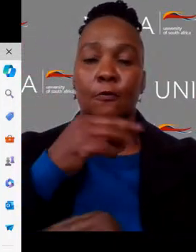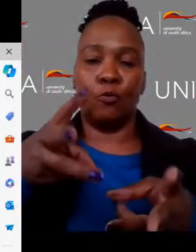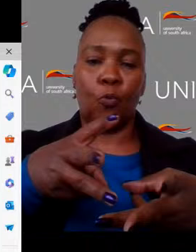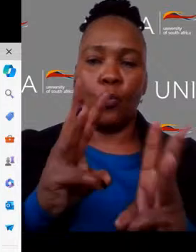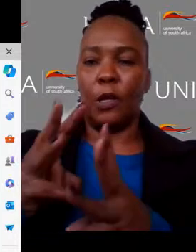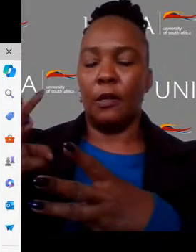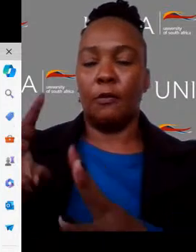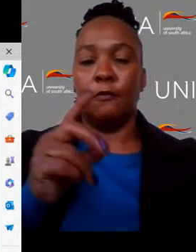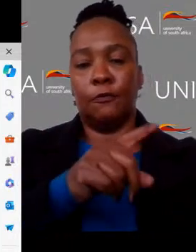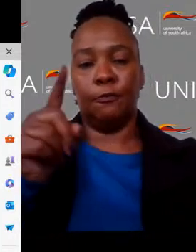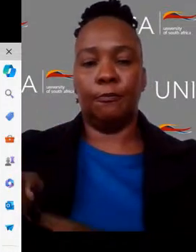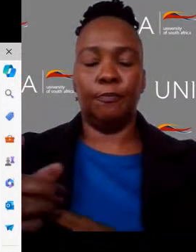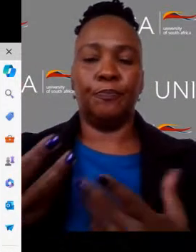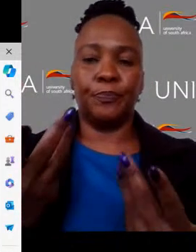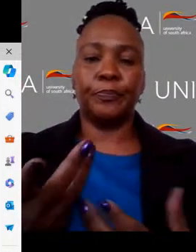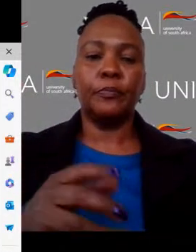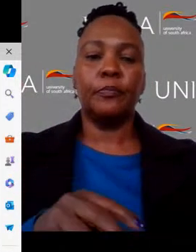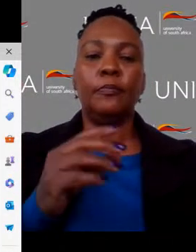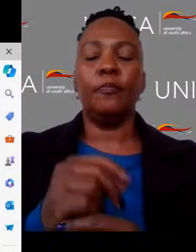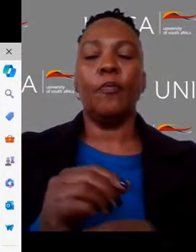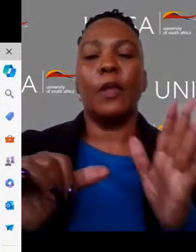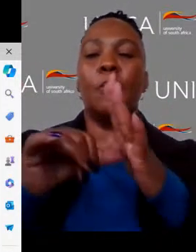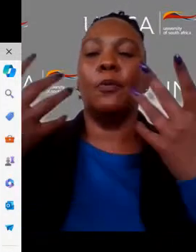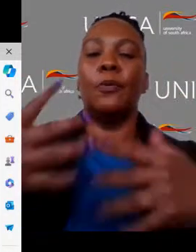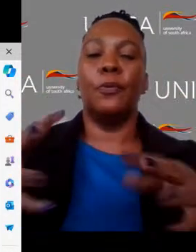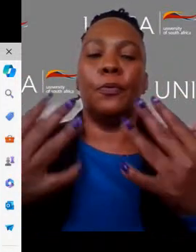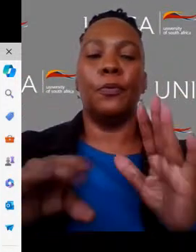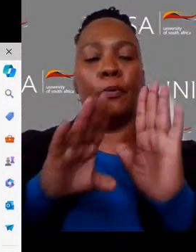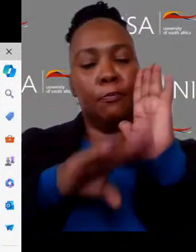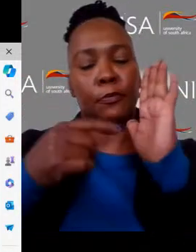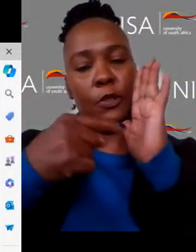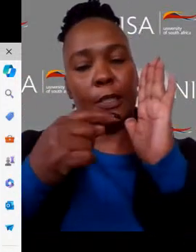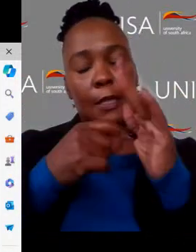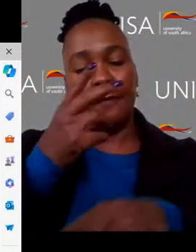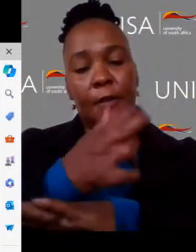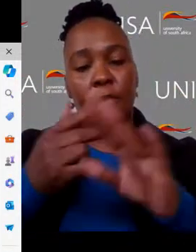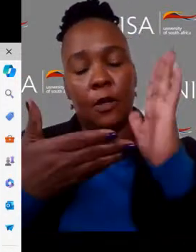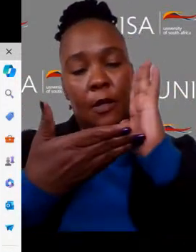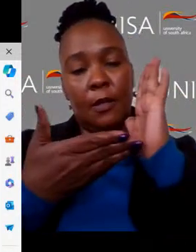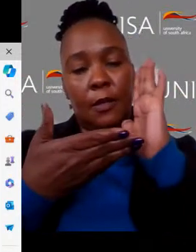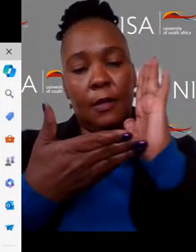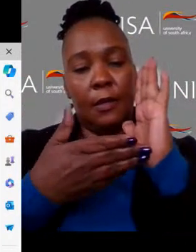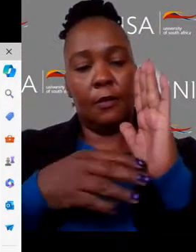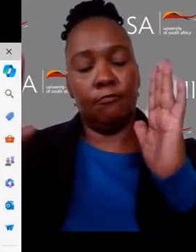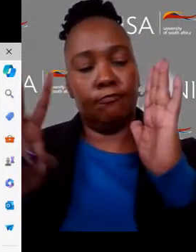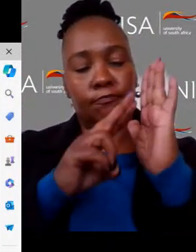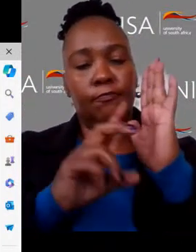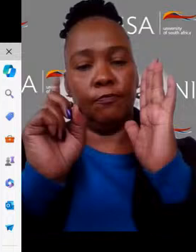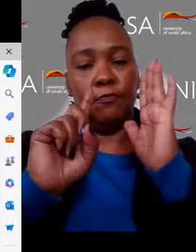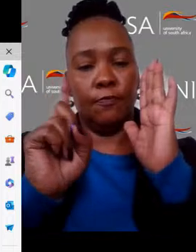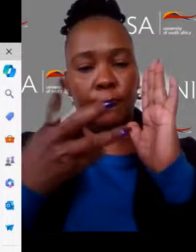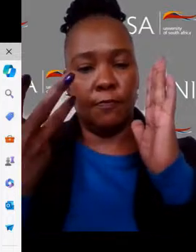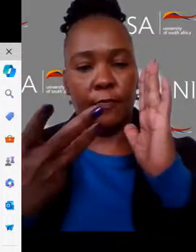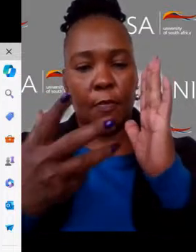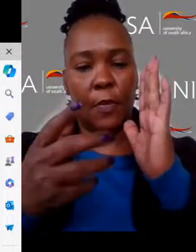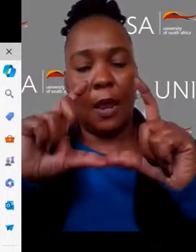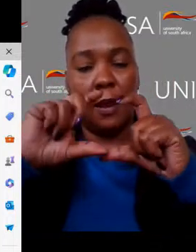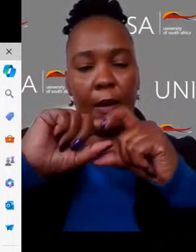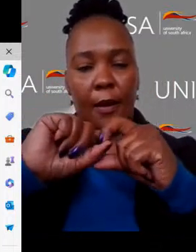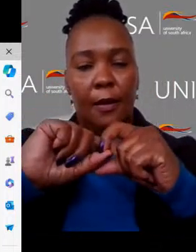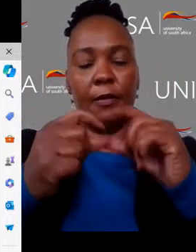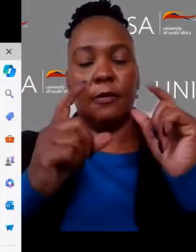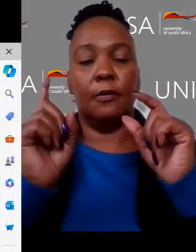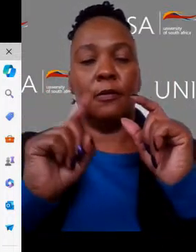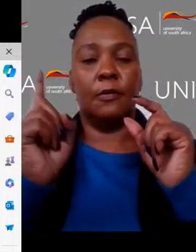you. And then very important, just below the video, you will see that there is a link to your student